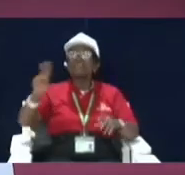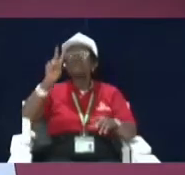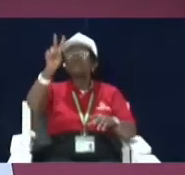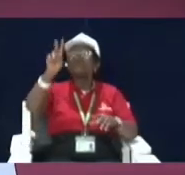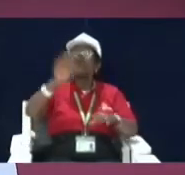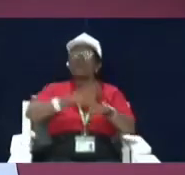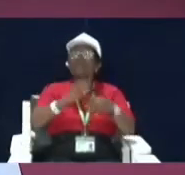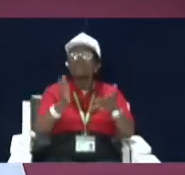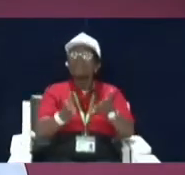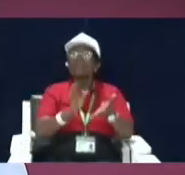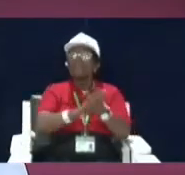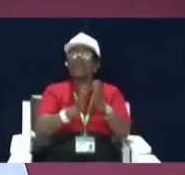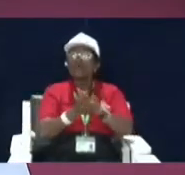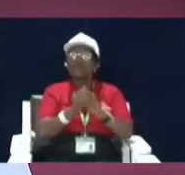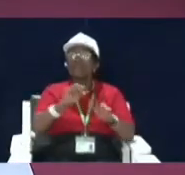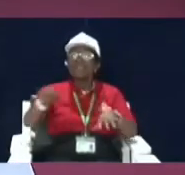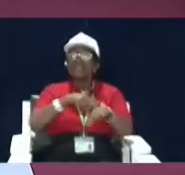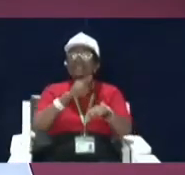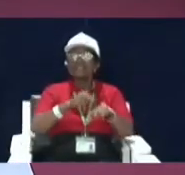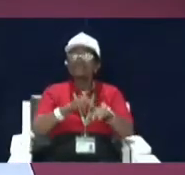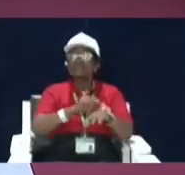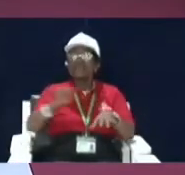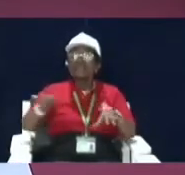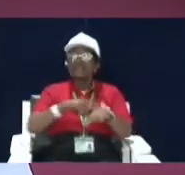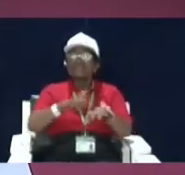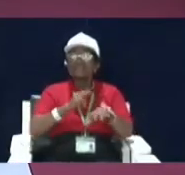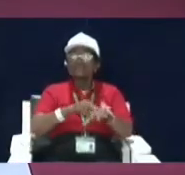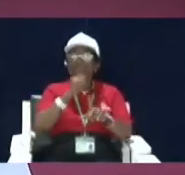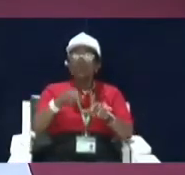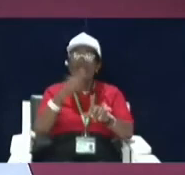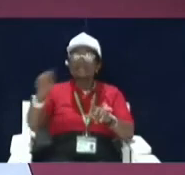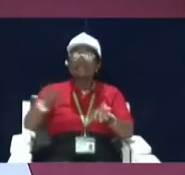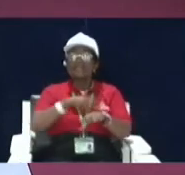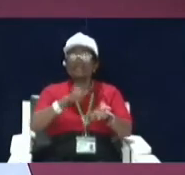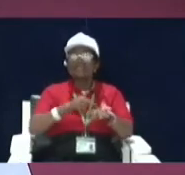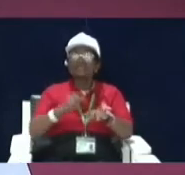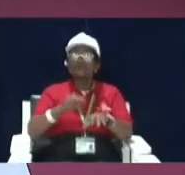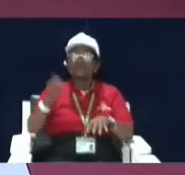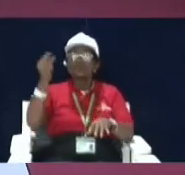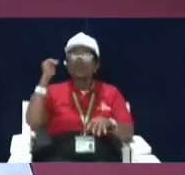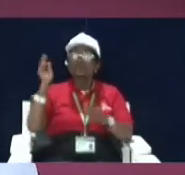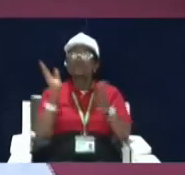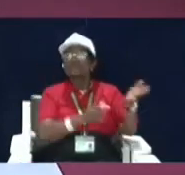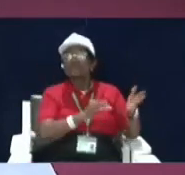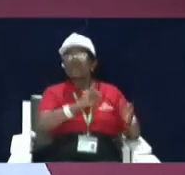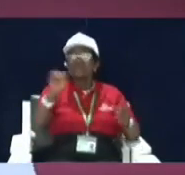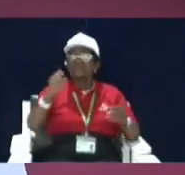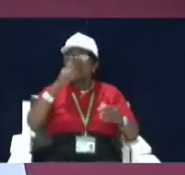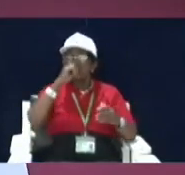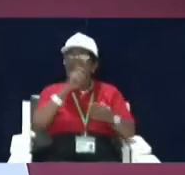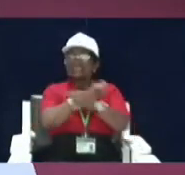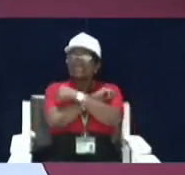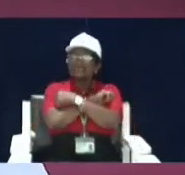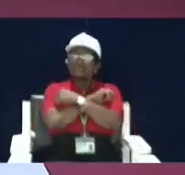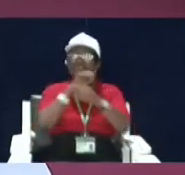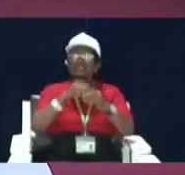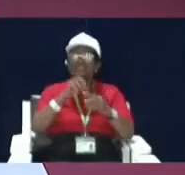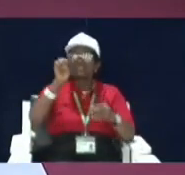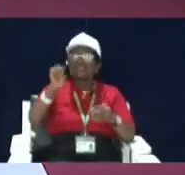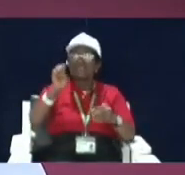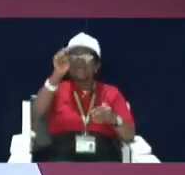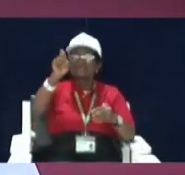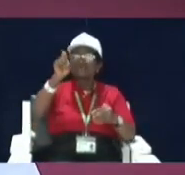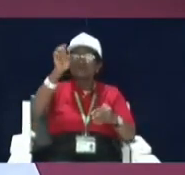A nation that when the nation was leaving Egypt in Exodus chapter 12, verse